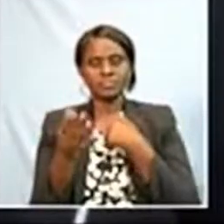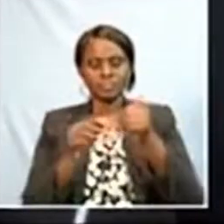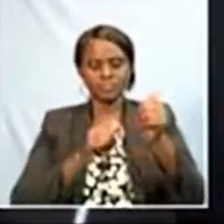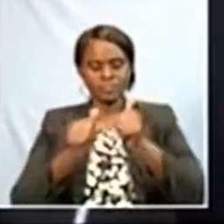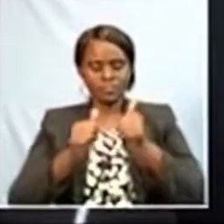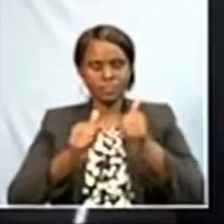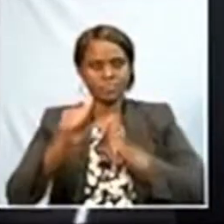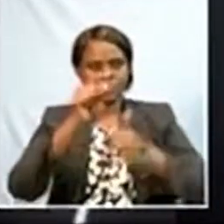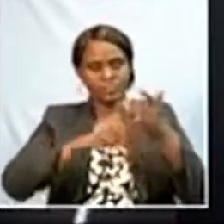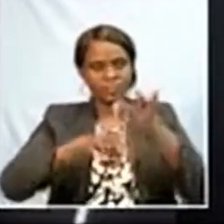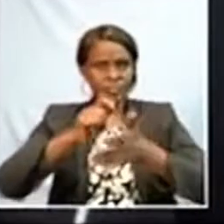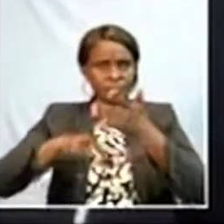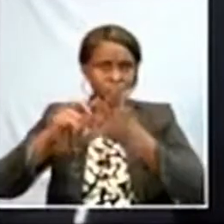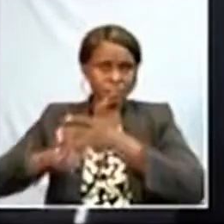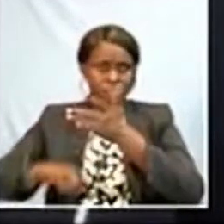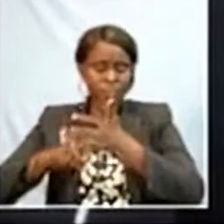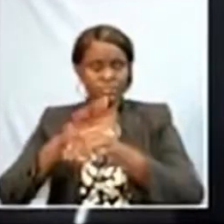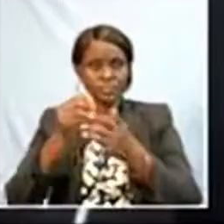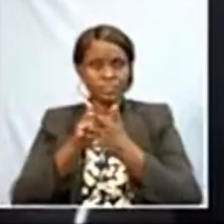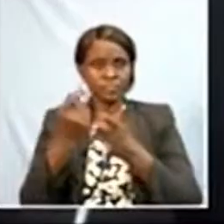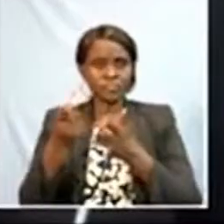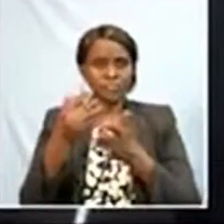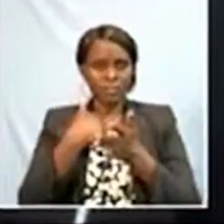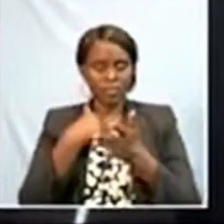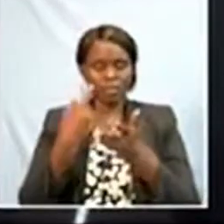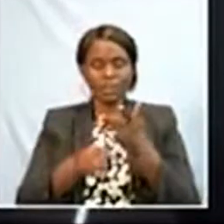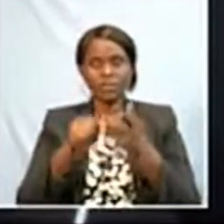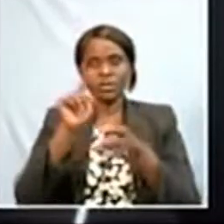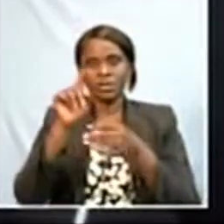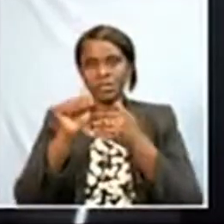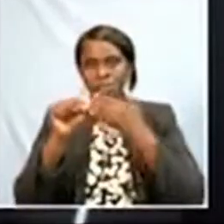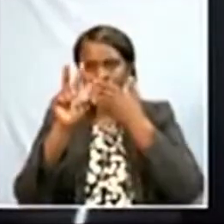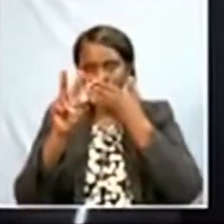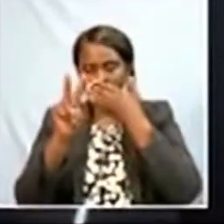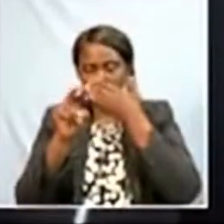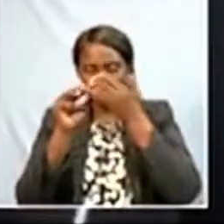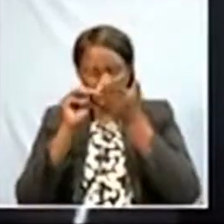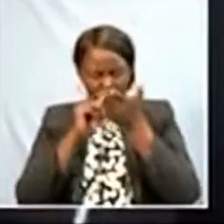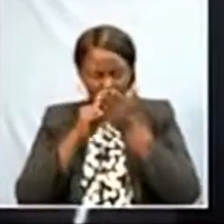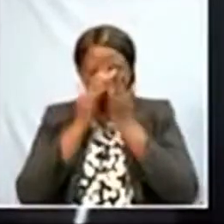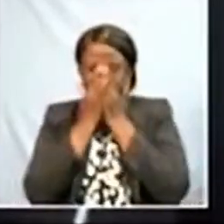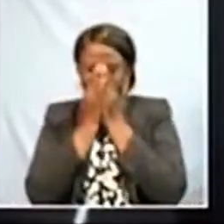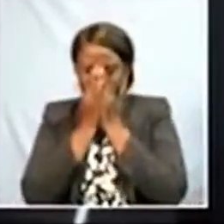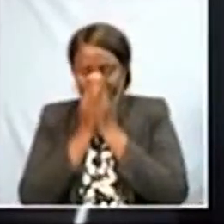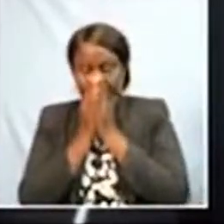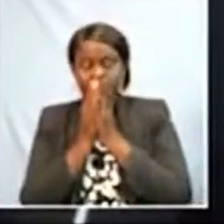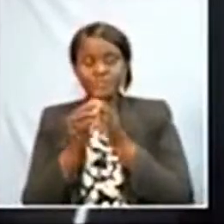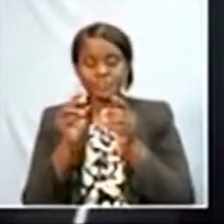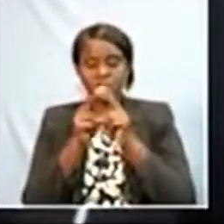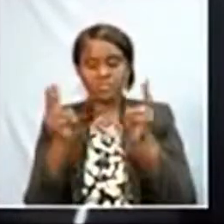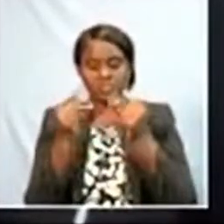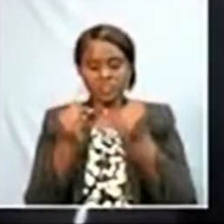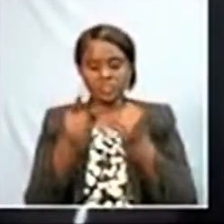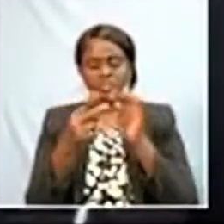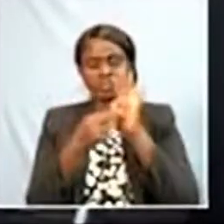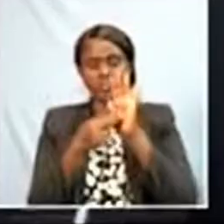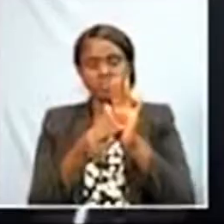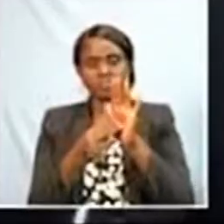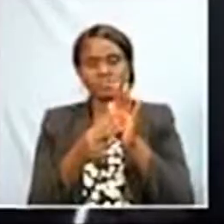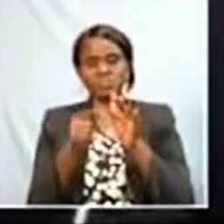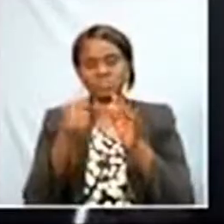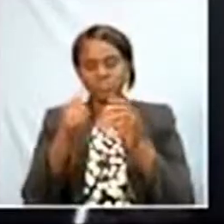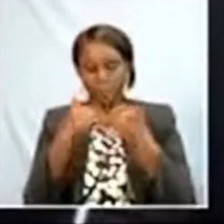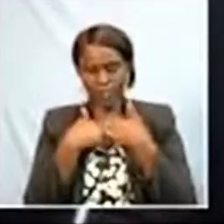administration component was it was actually 1.2 million kwacha. So this shows you